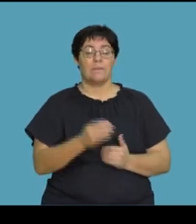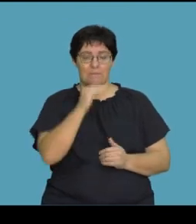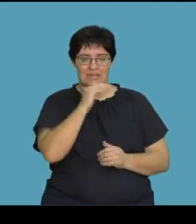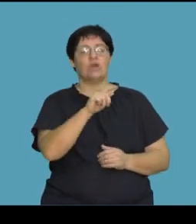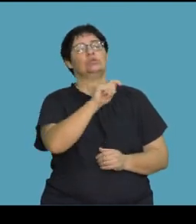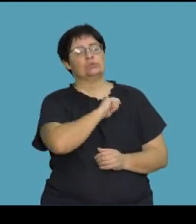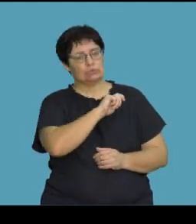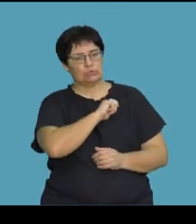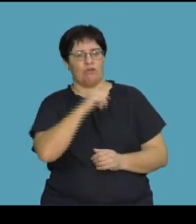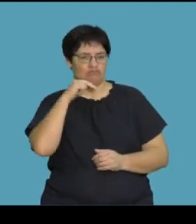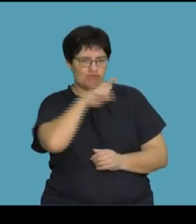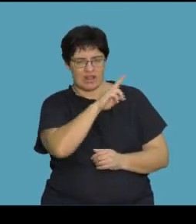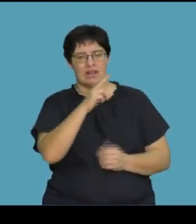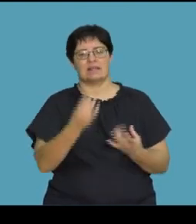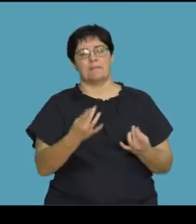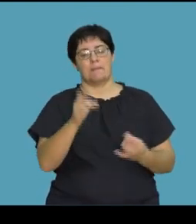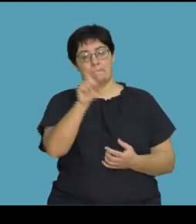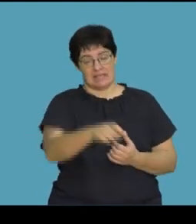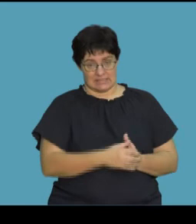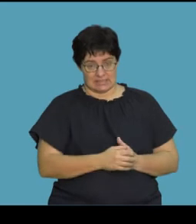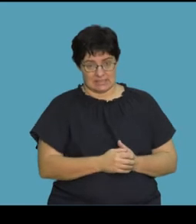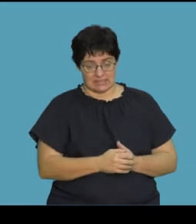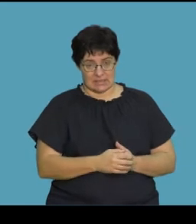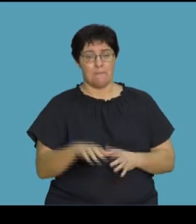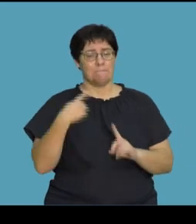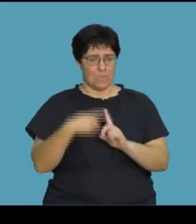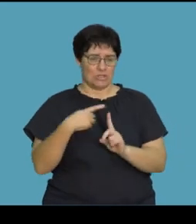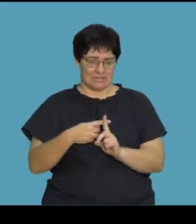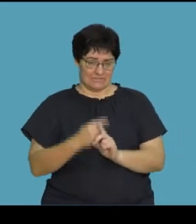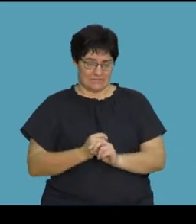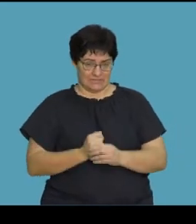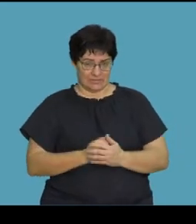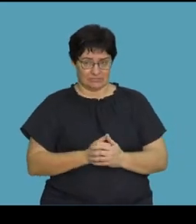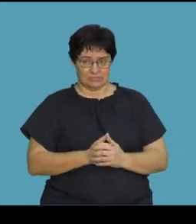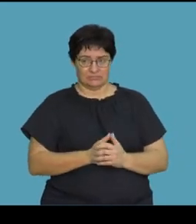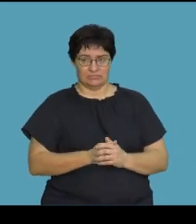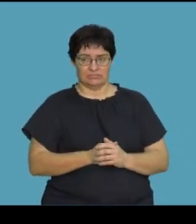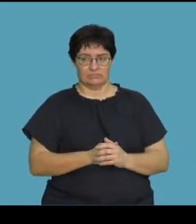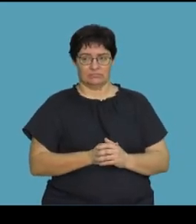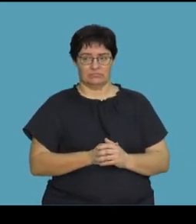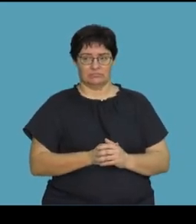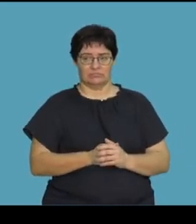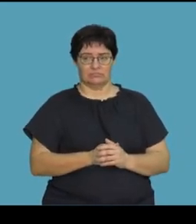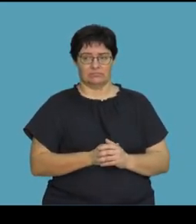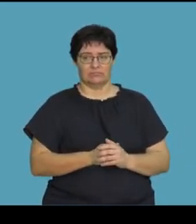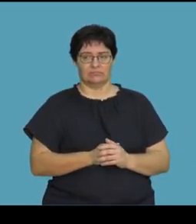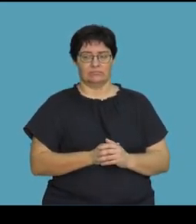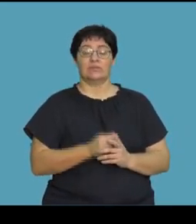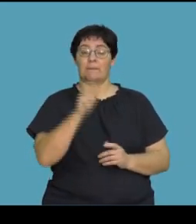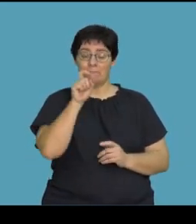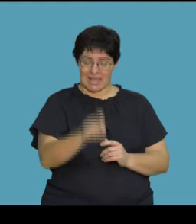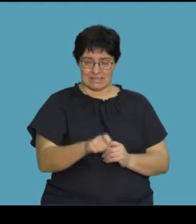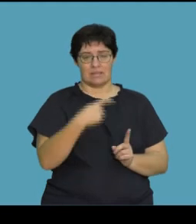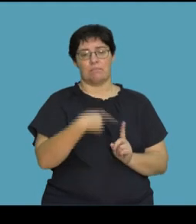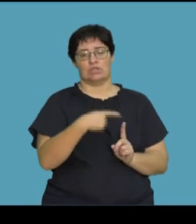real number, right? Real positive number, that is. Real number, but the condition is